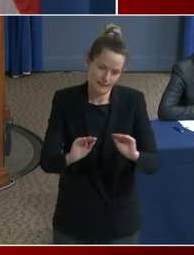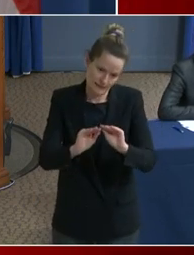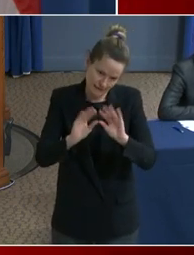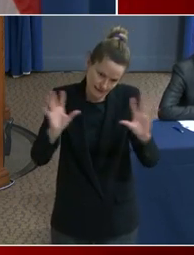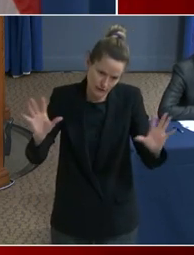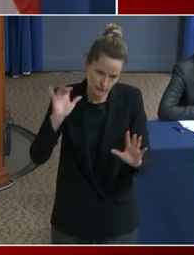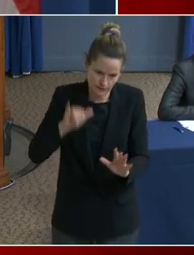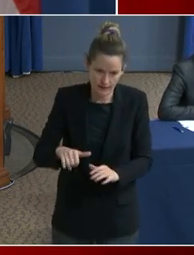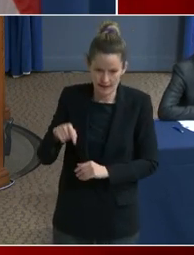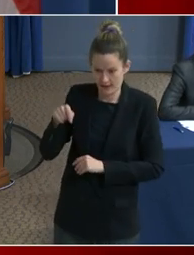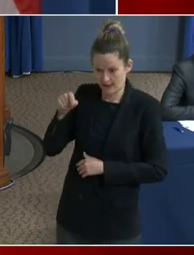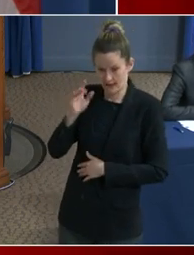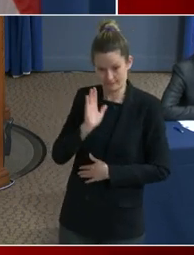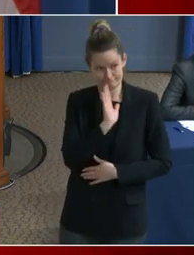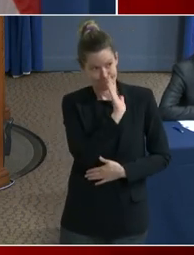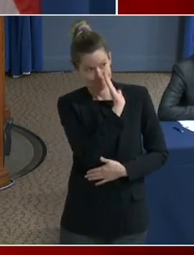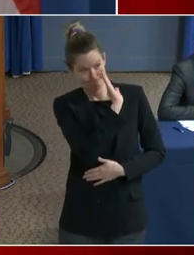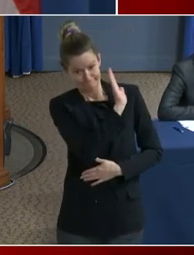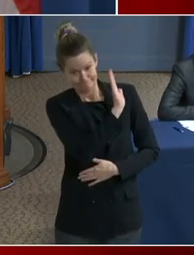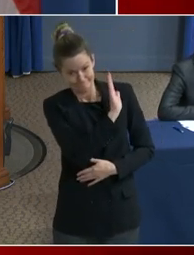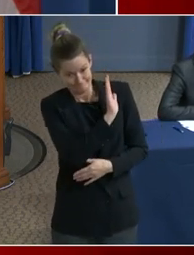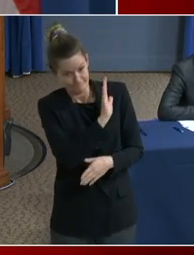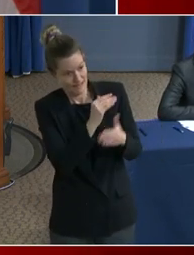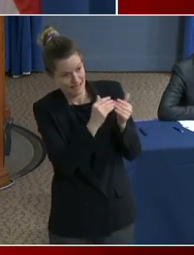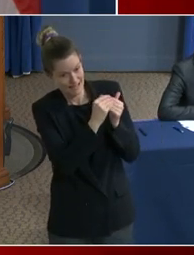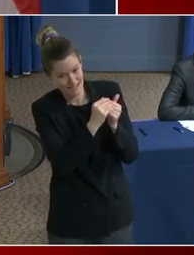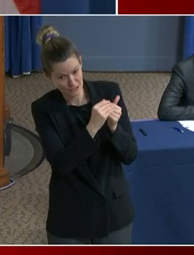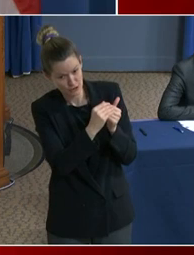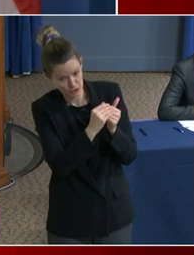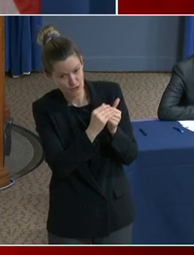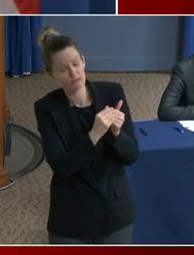their guidance is related to the rate of transmission.